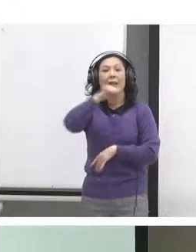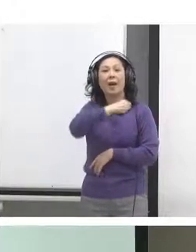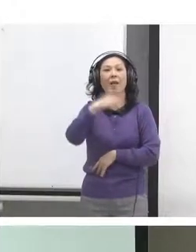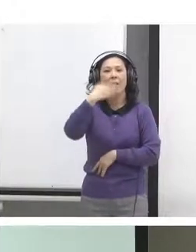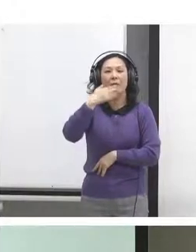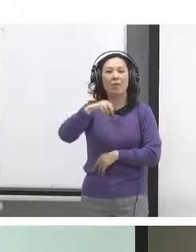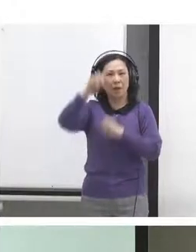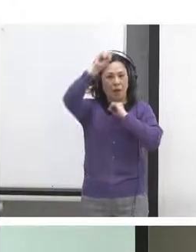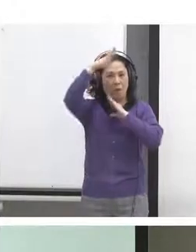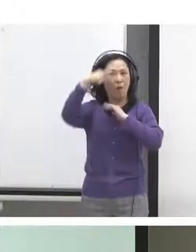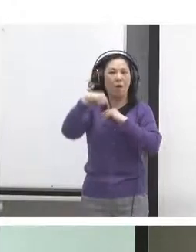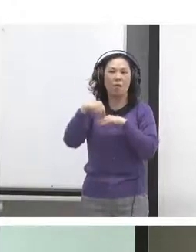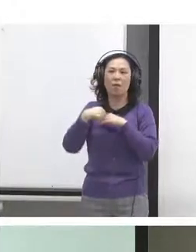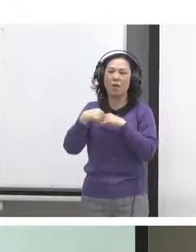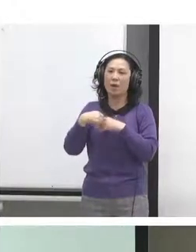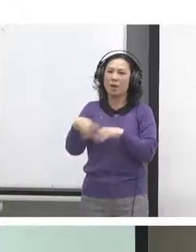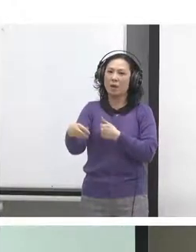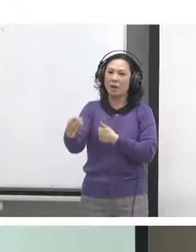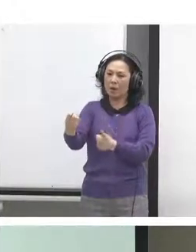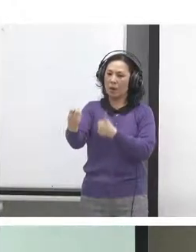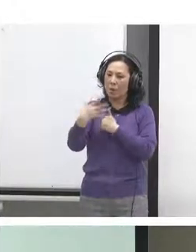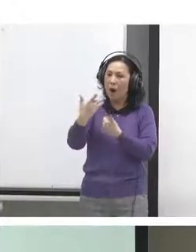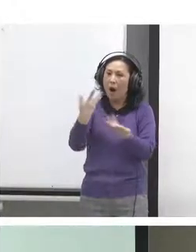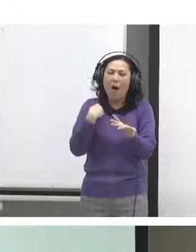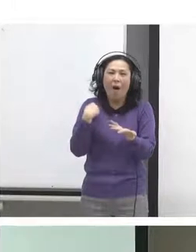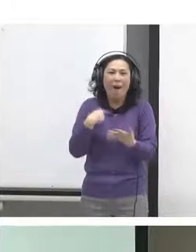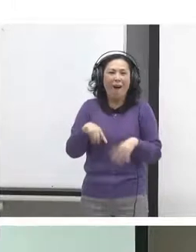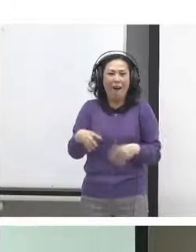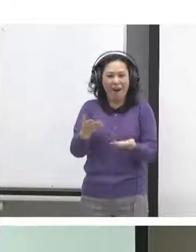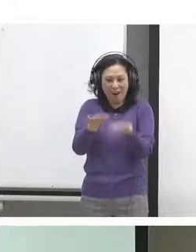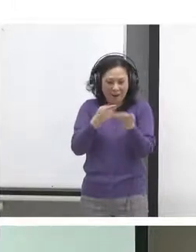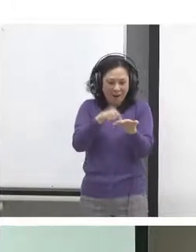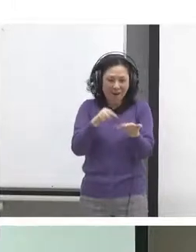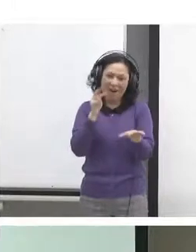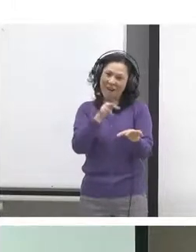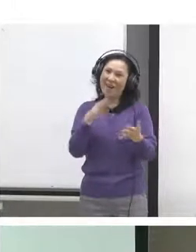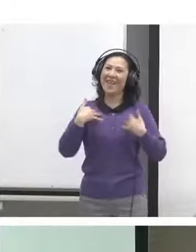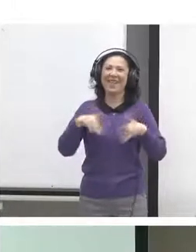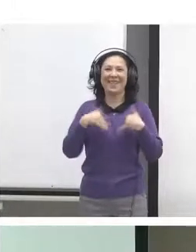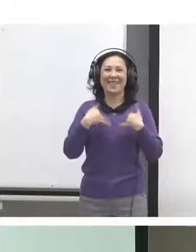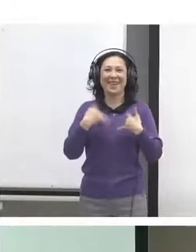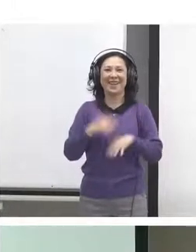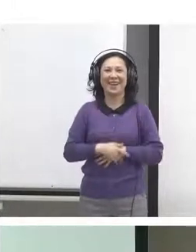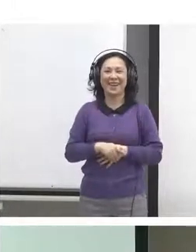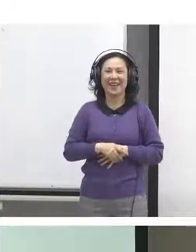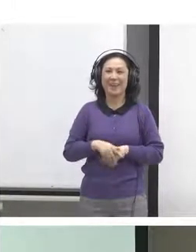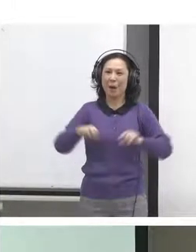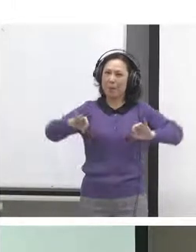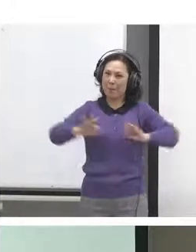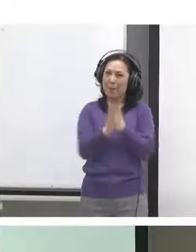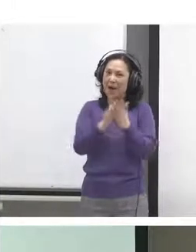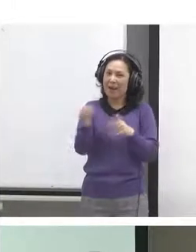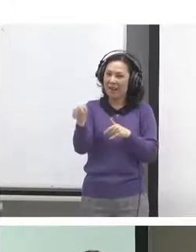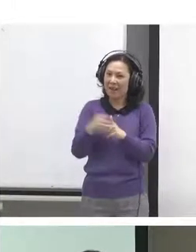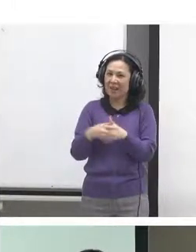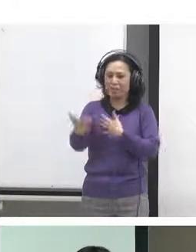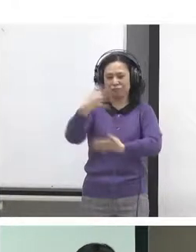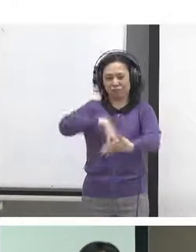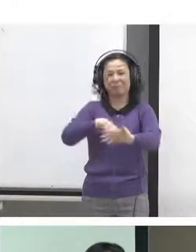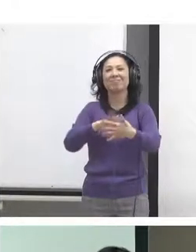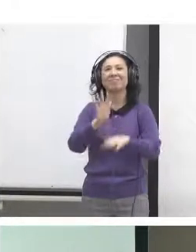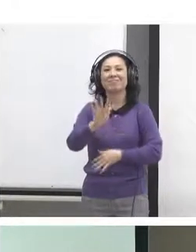excited at the time we found this pull request. Of course, we merged the request in a second.